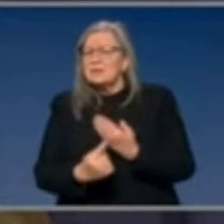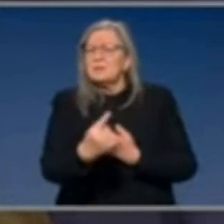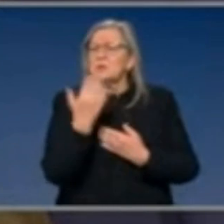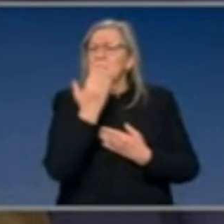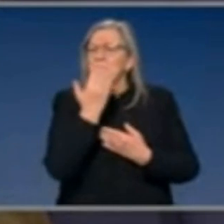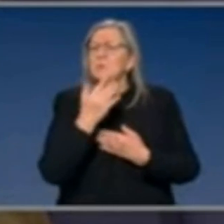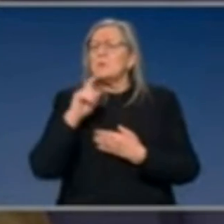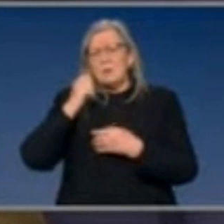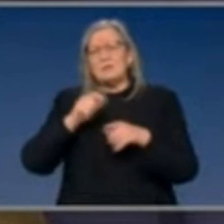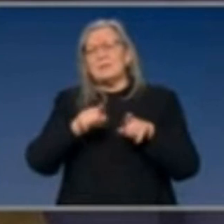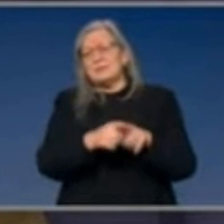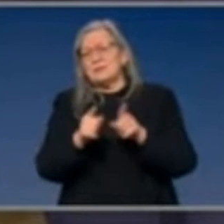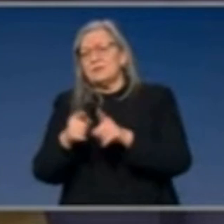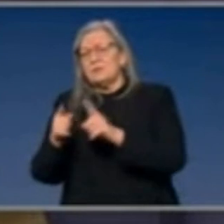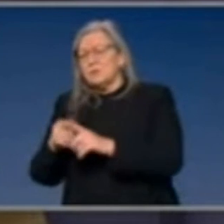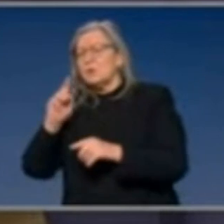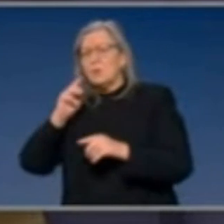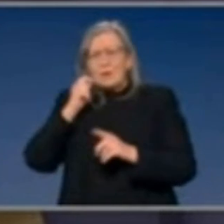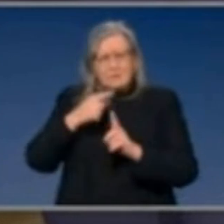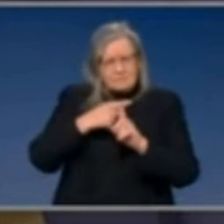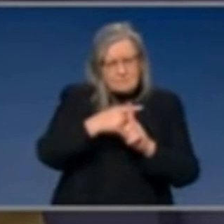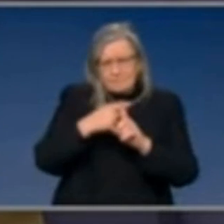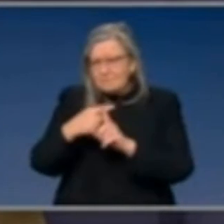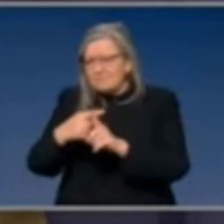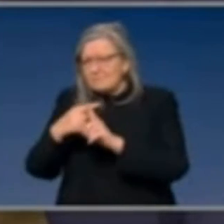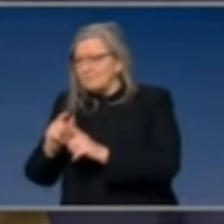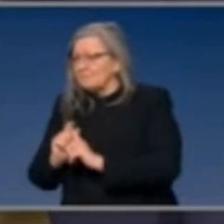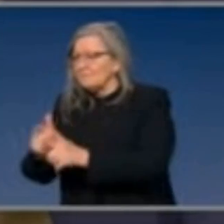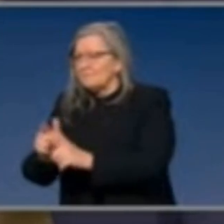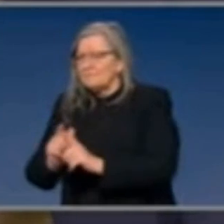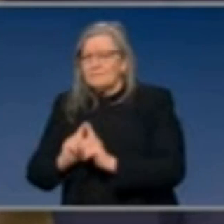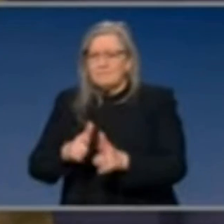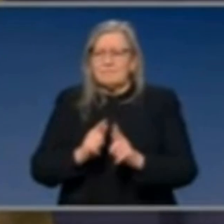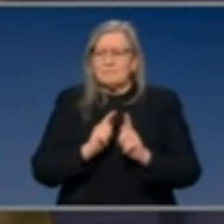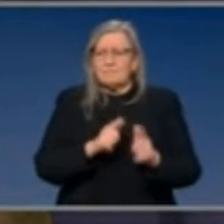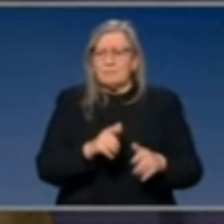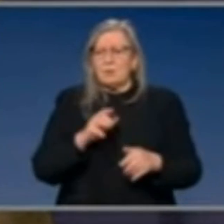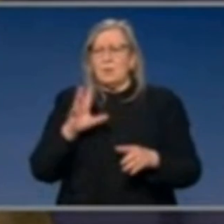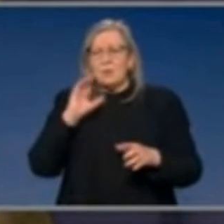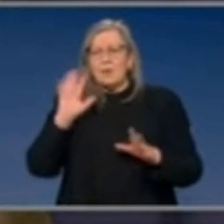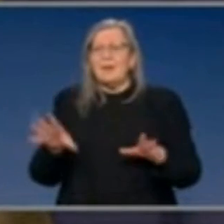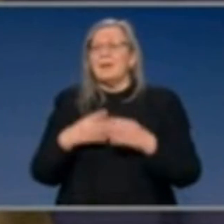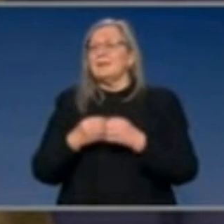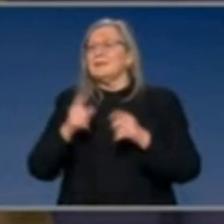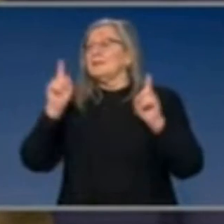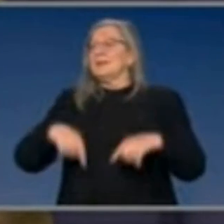programs, more targeted programs, in-reach type programs into some of these facilities. It won't all start on the 13th, no.